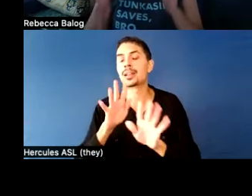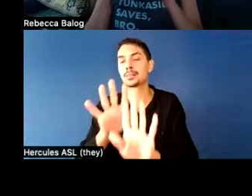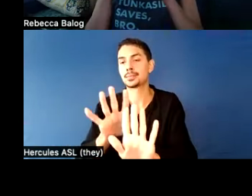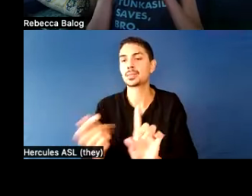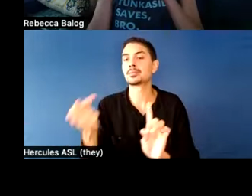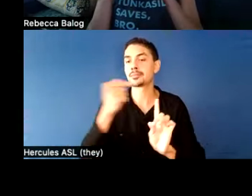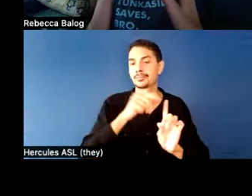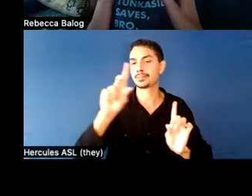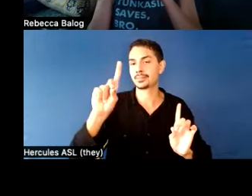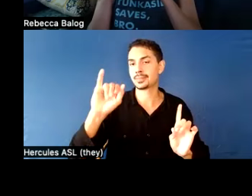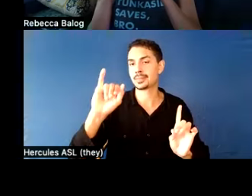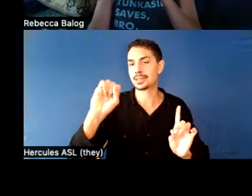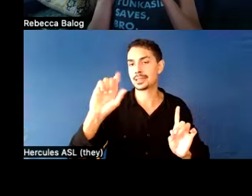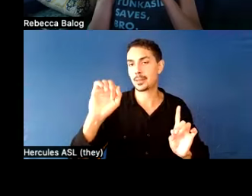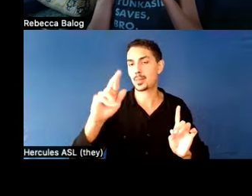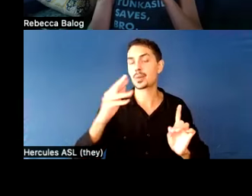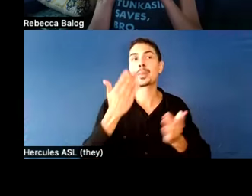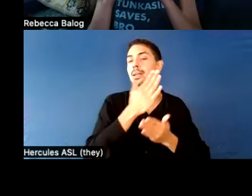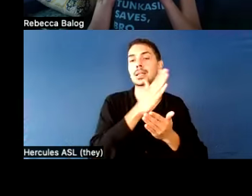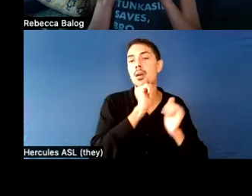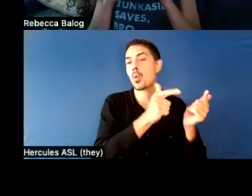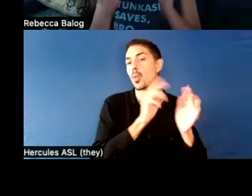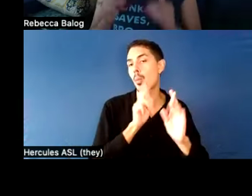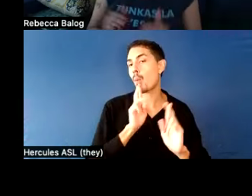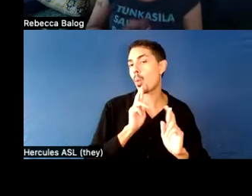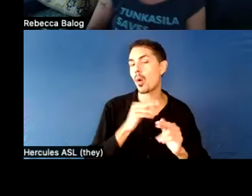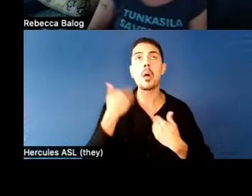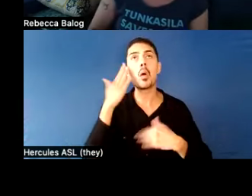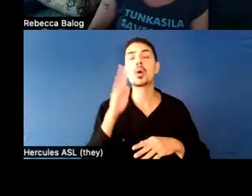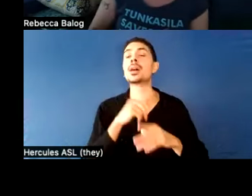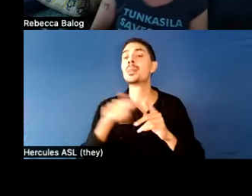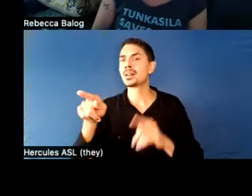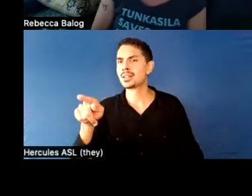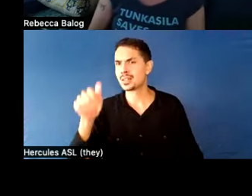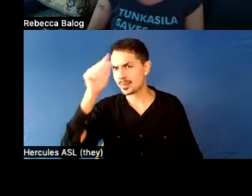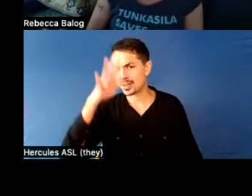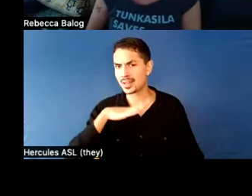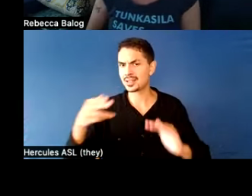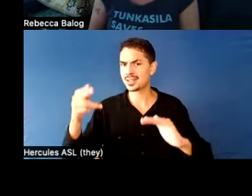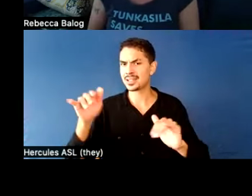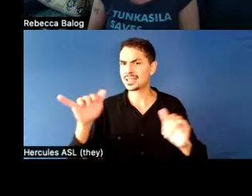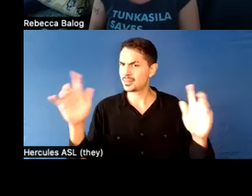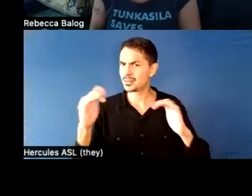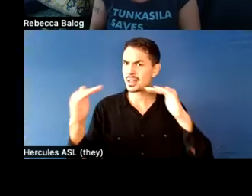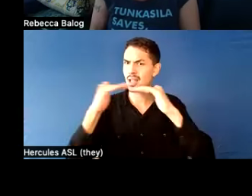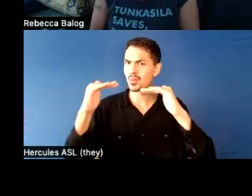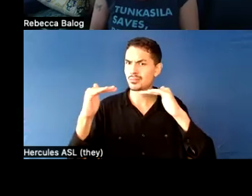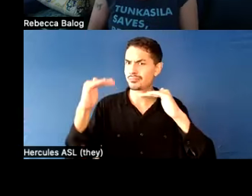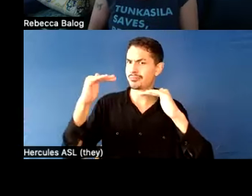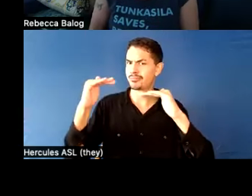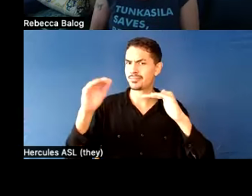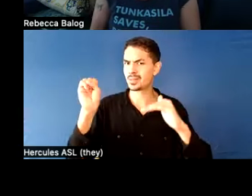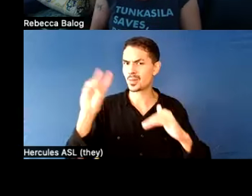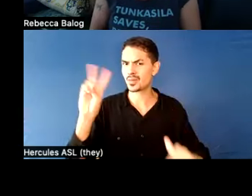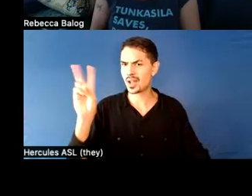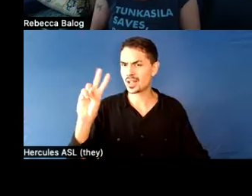but the numbers really are equitable, that sexual violence can affect everyone. And that when we're doing this